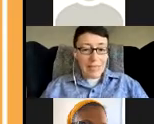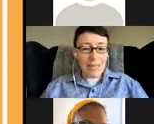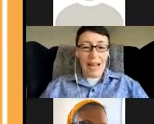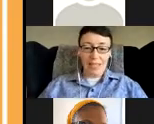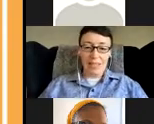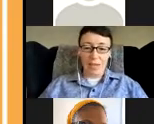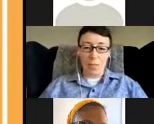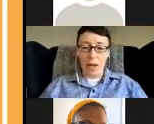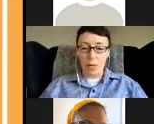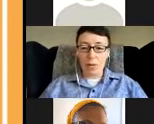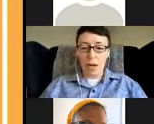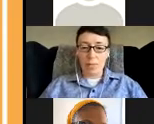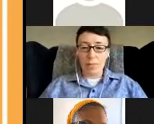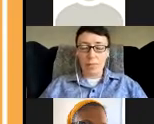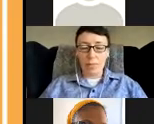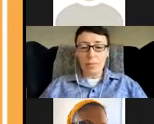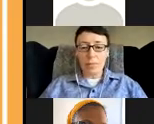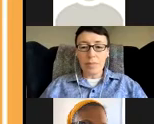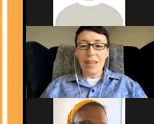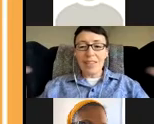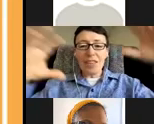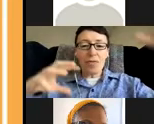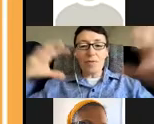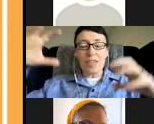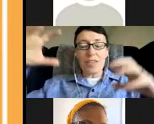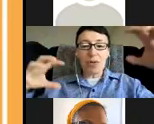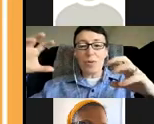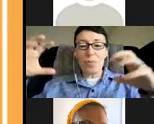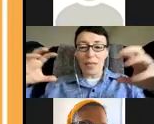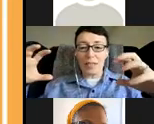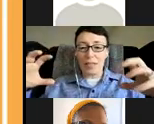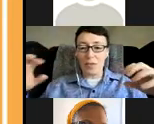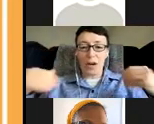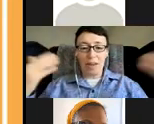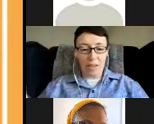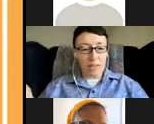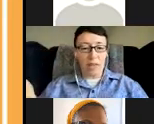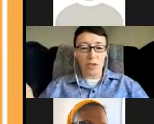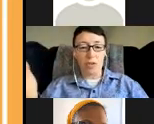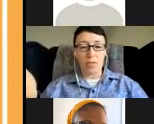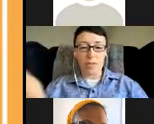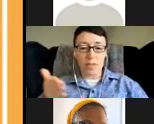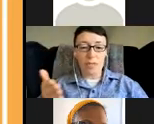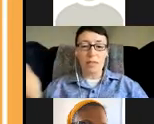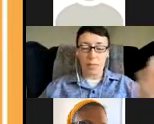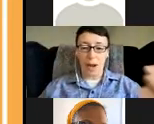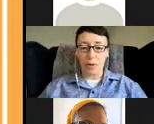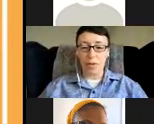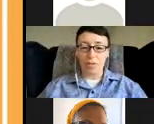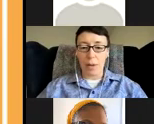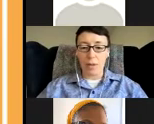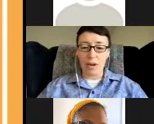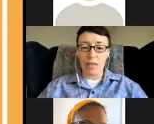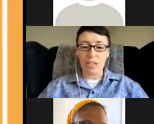be and still comply with the law. These are really two places where advocates like you can resist the power